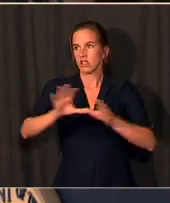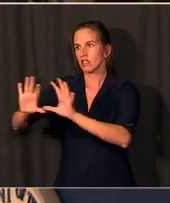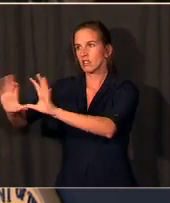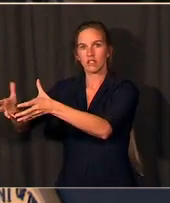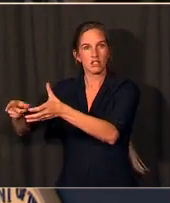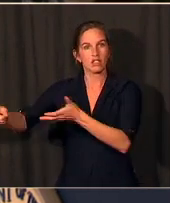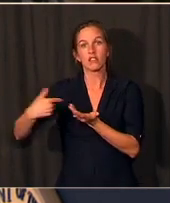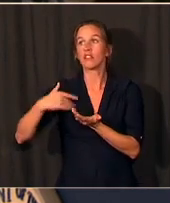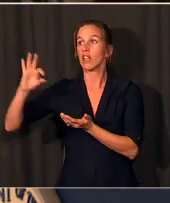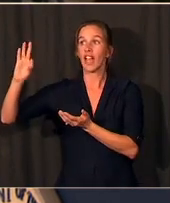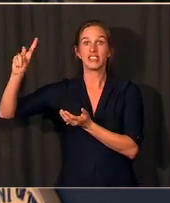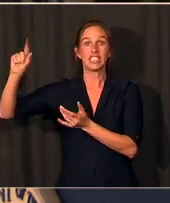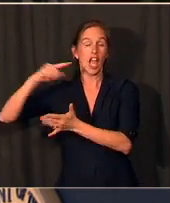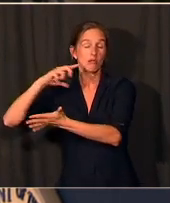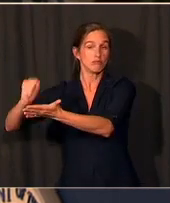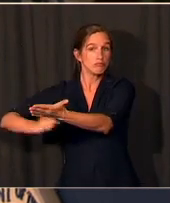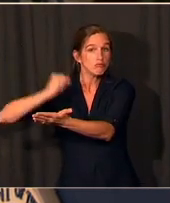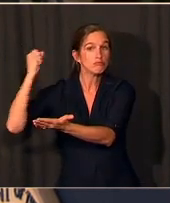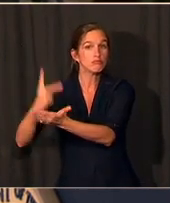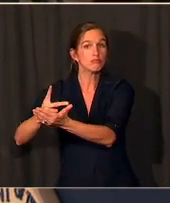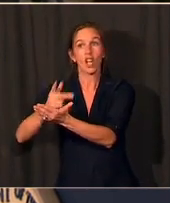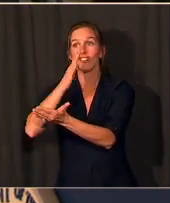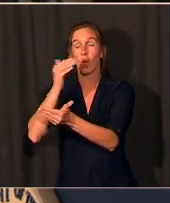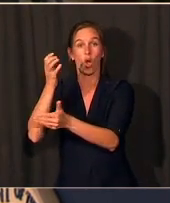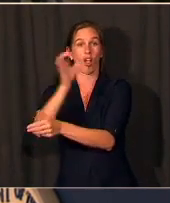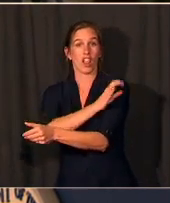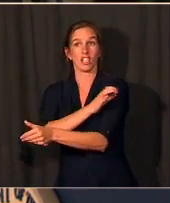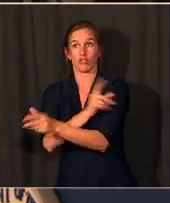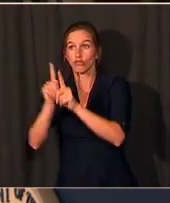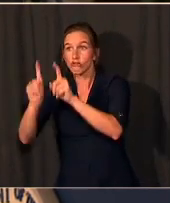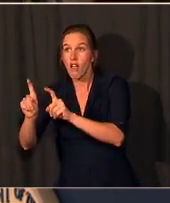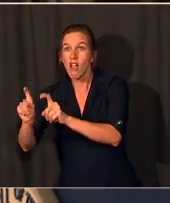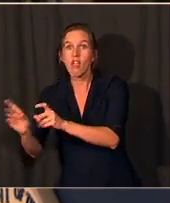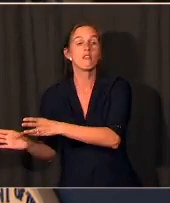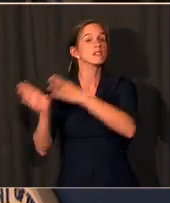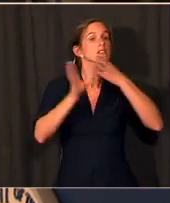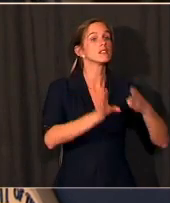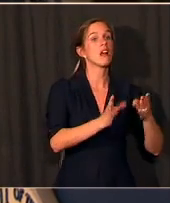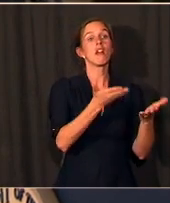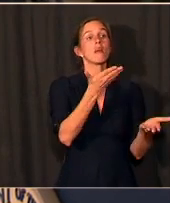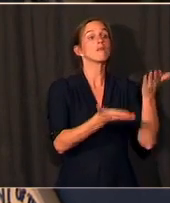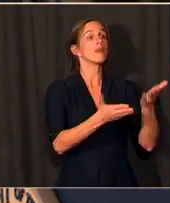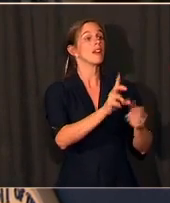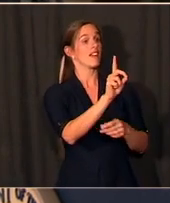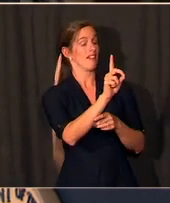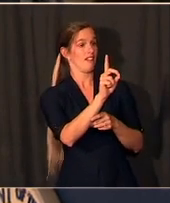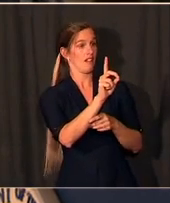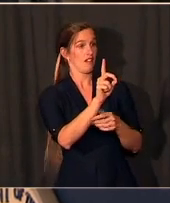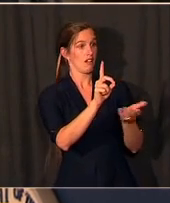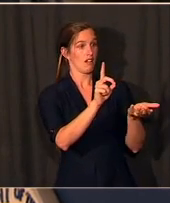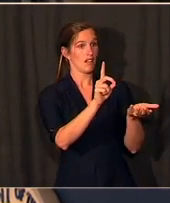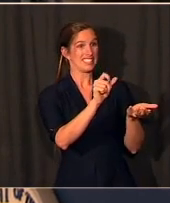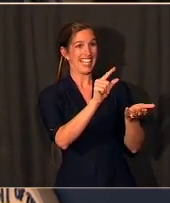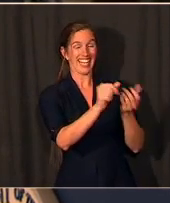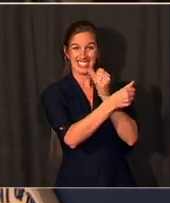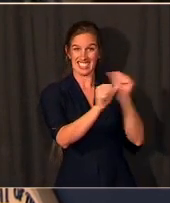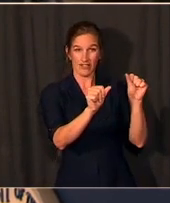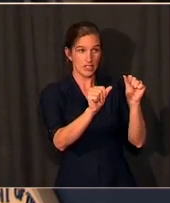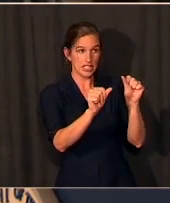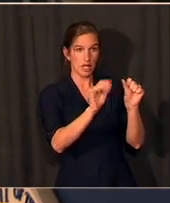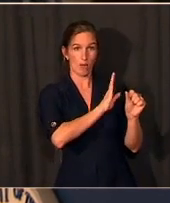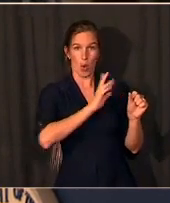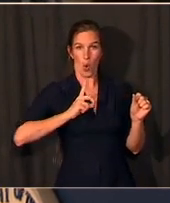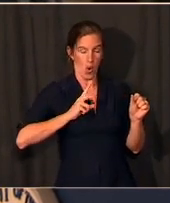when the FDA grants the green light to go into clinical trials, or whether when the data safety monitoring boards